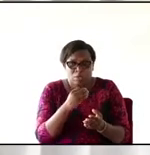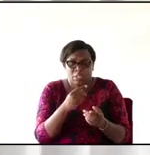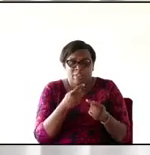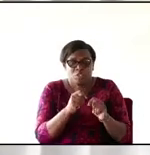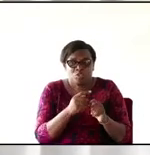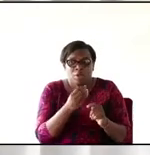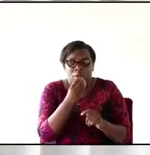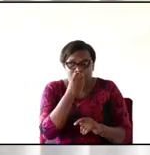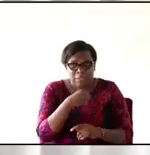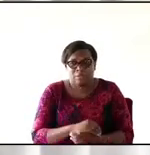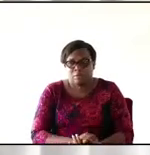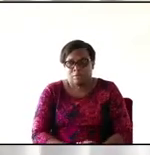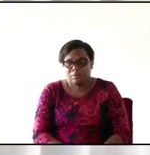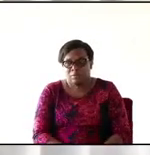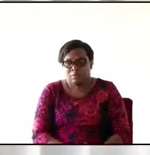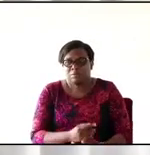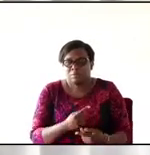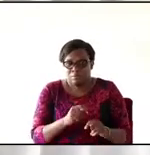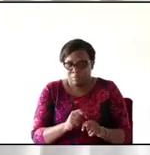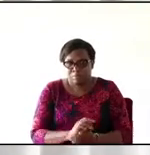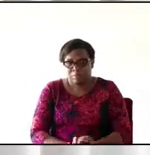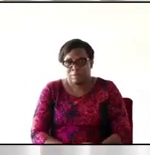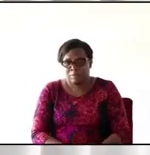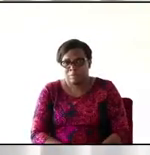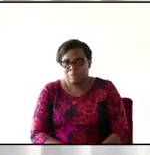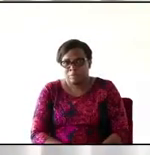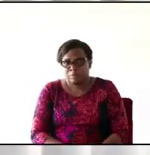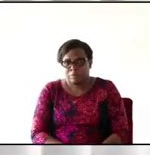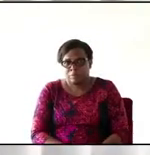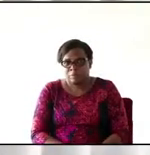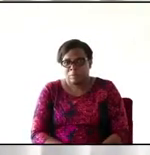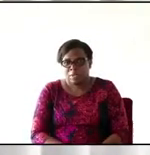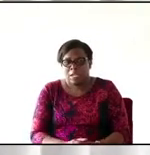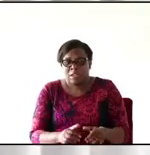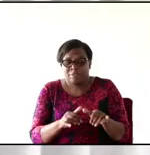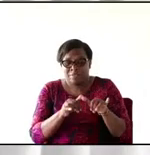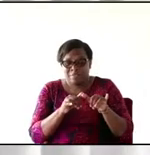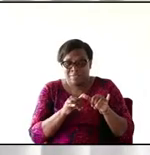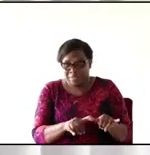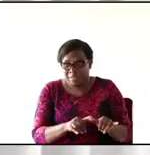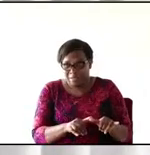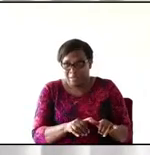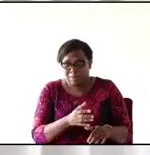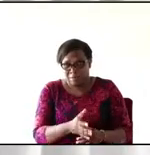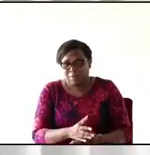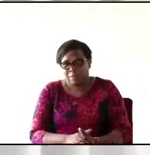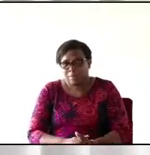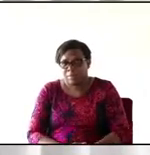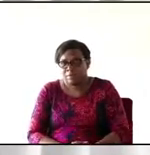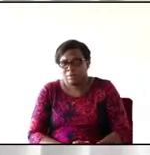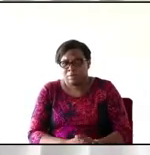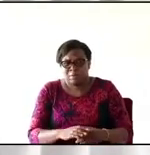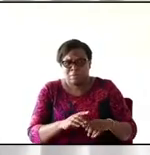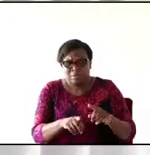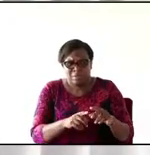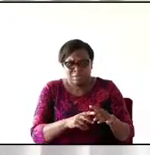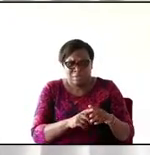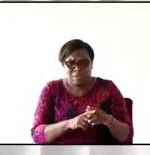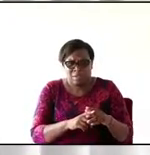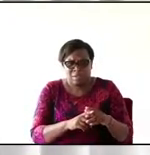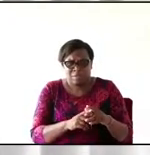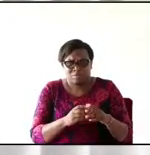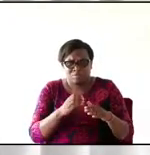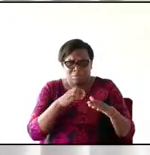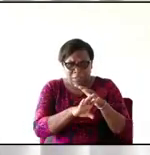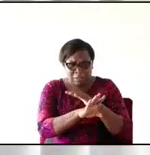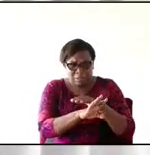it. At least try it. And you have to stay the course. You can't run in and